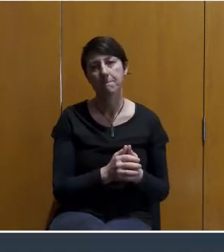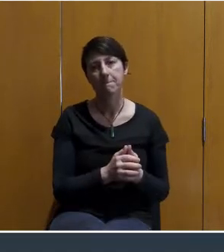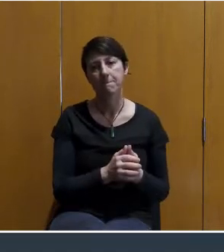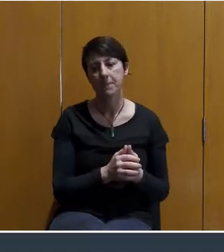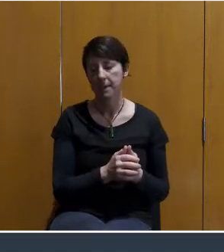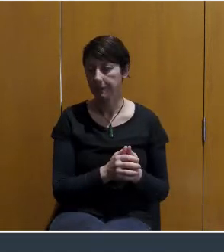what's the word?